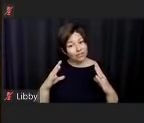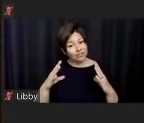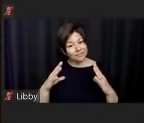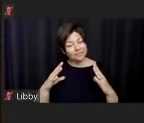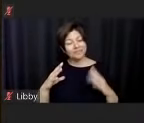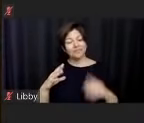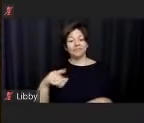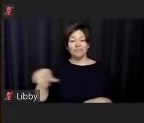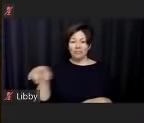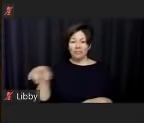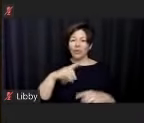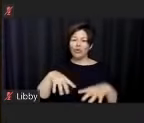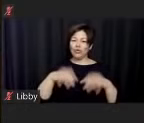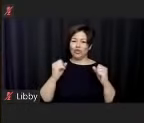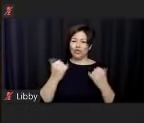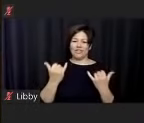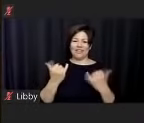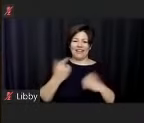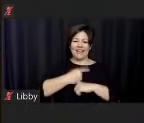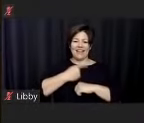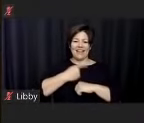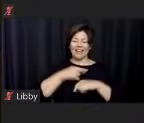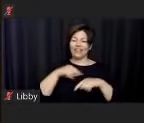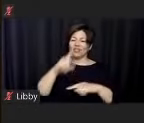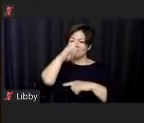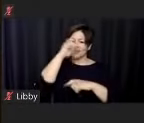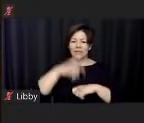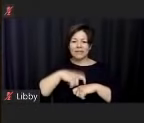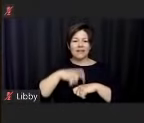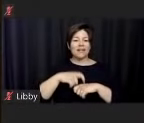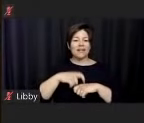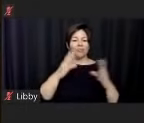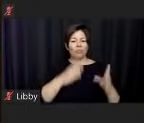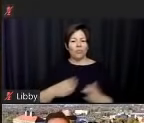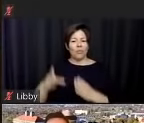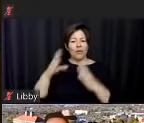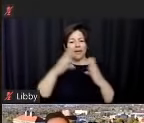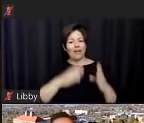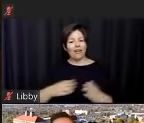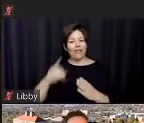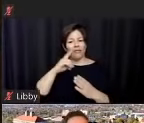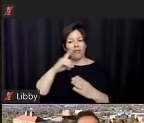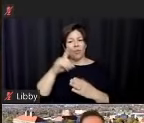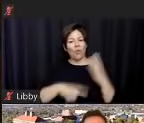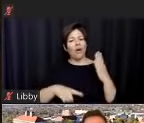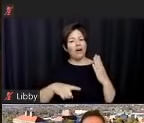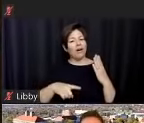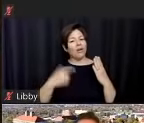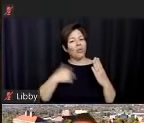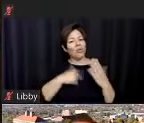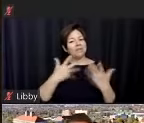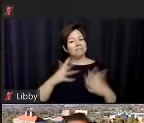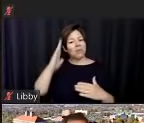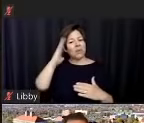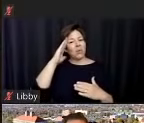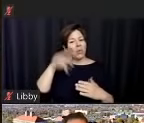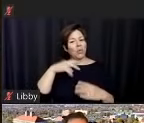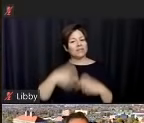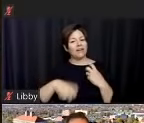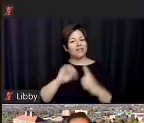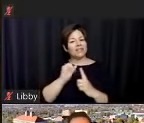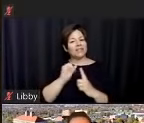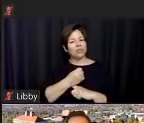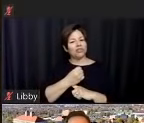you took this day out of your summer to try to prepare for what we know is a very, very difficult situation we're all